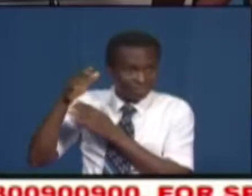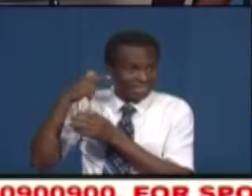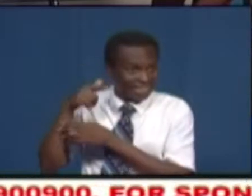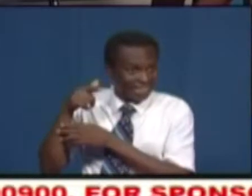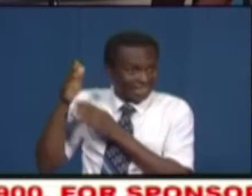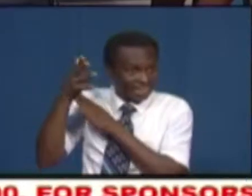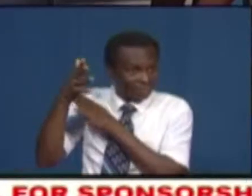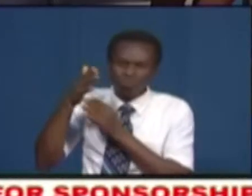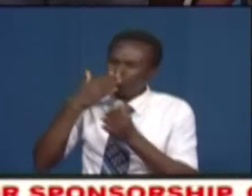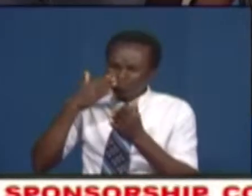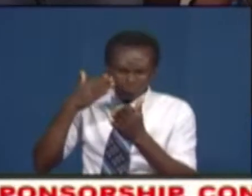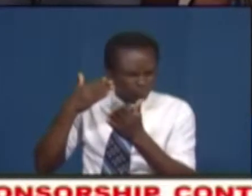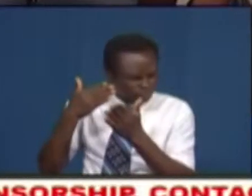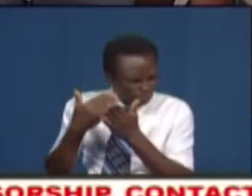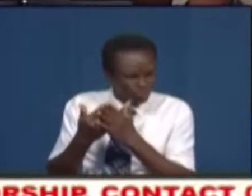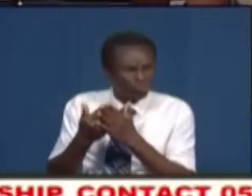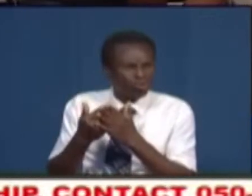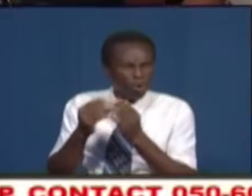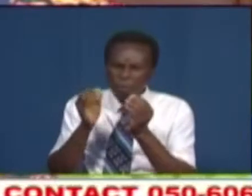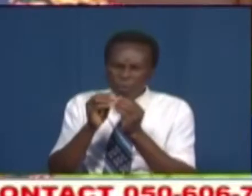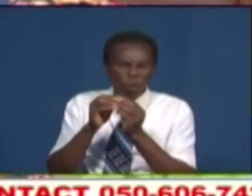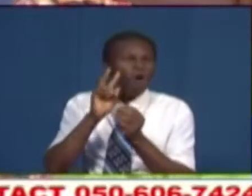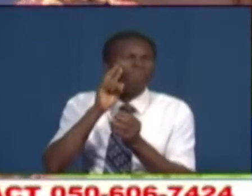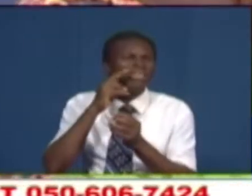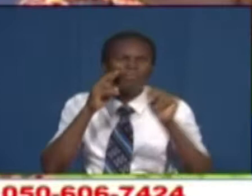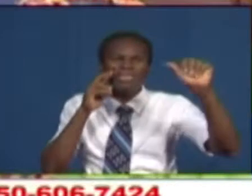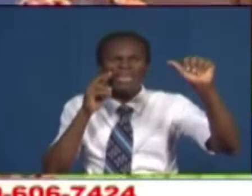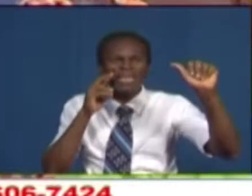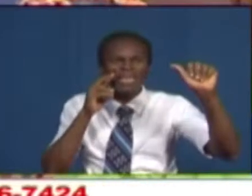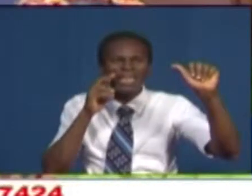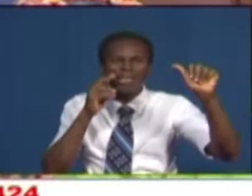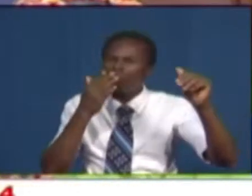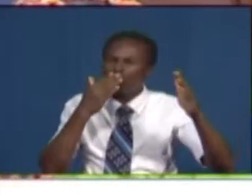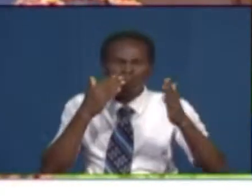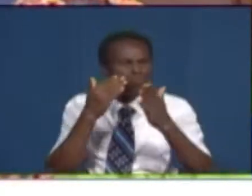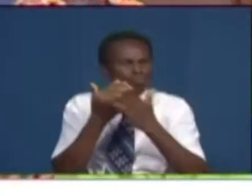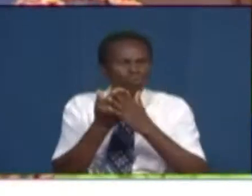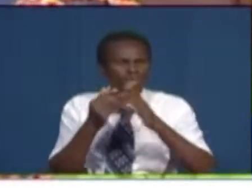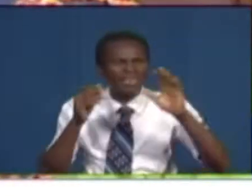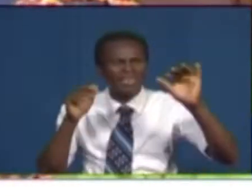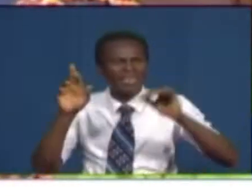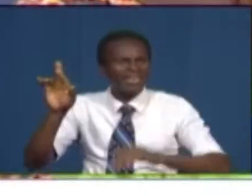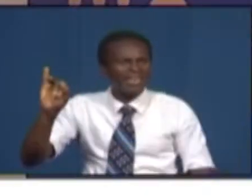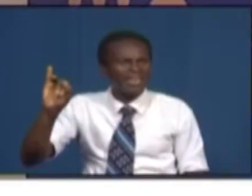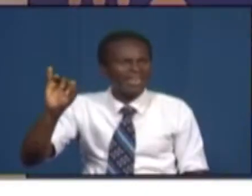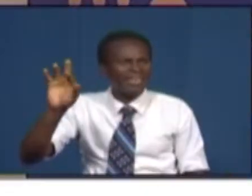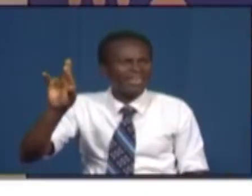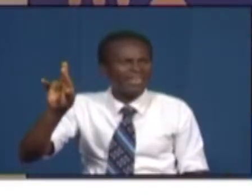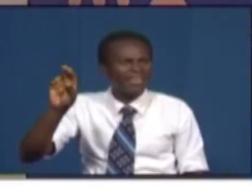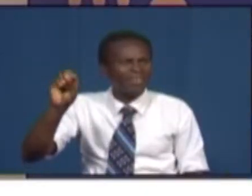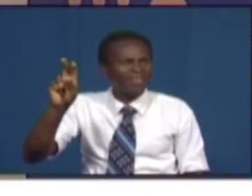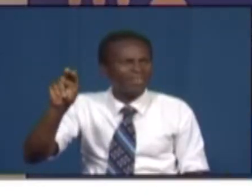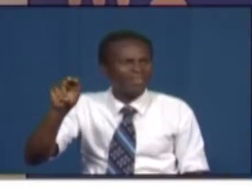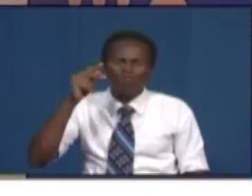leaves is so rich in vitamin A, you know, as well as iron, and lots of iron booster, and it's good for the